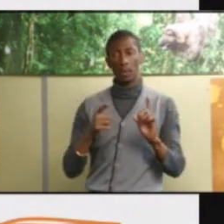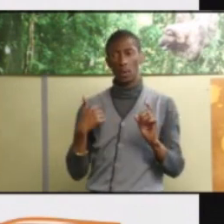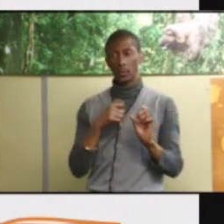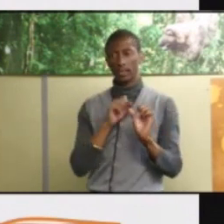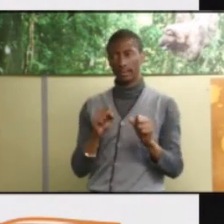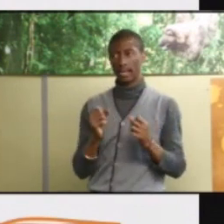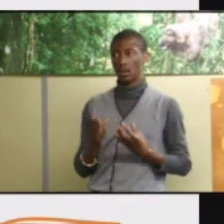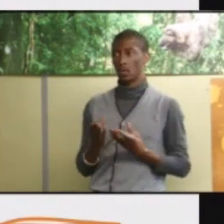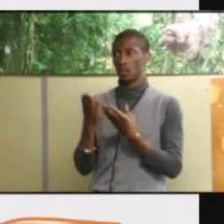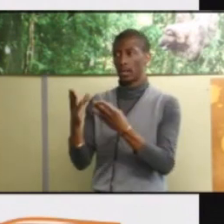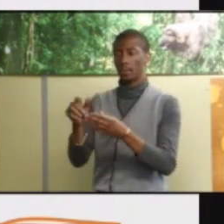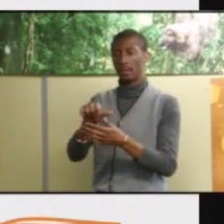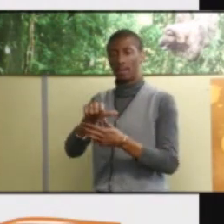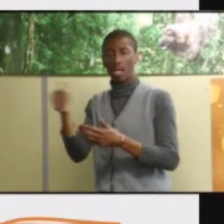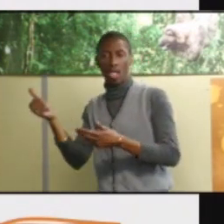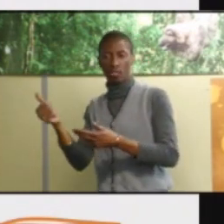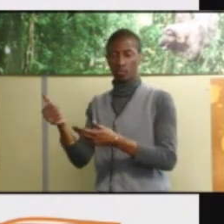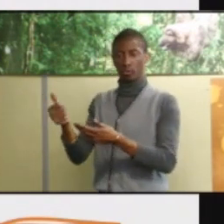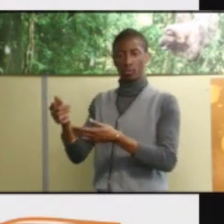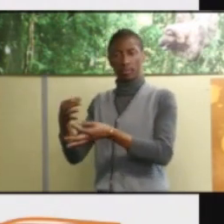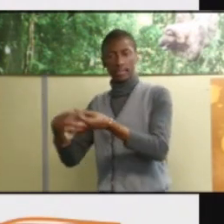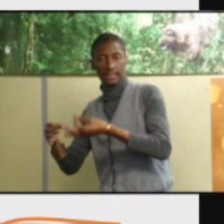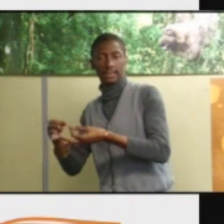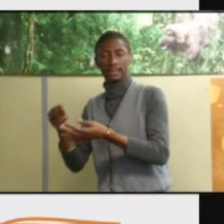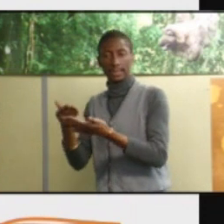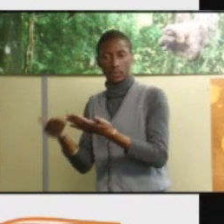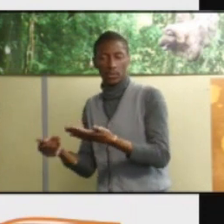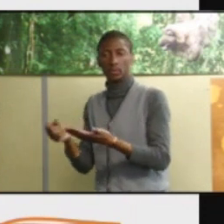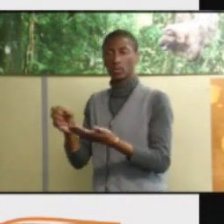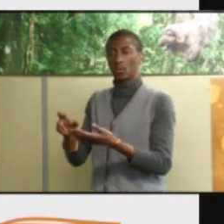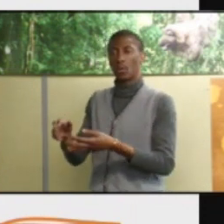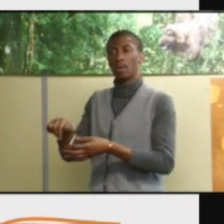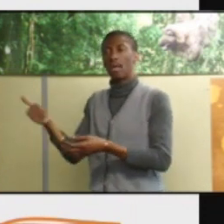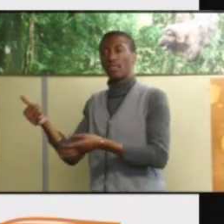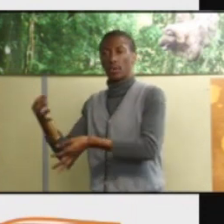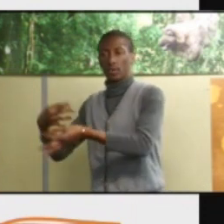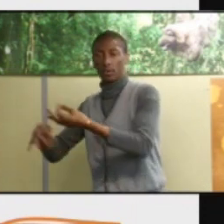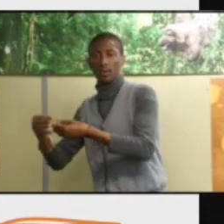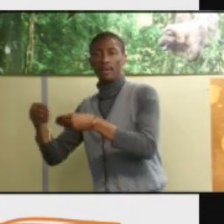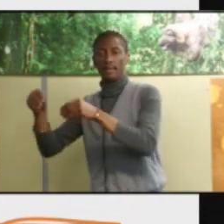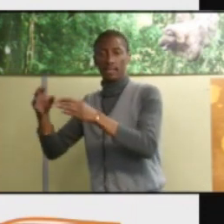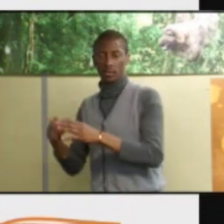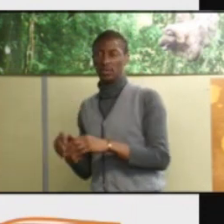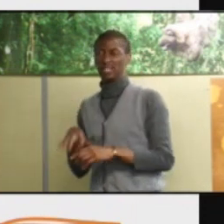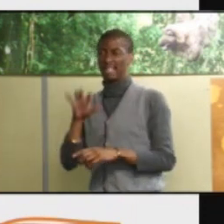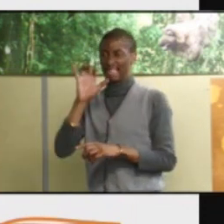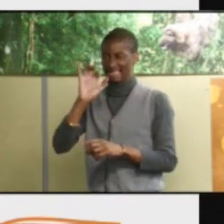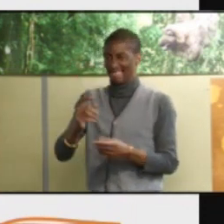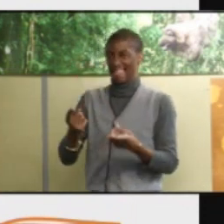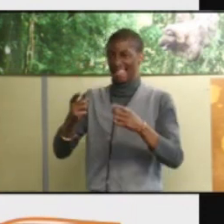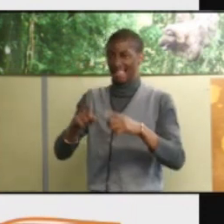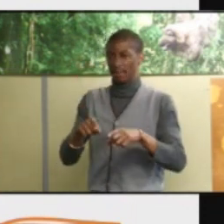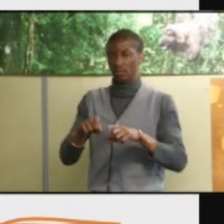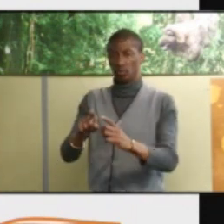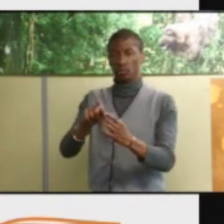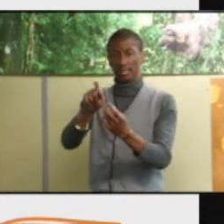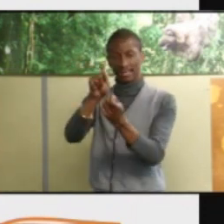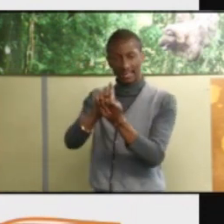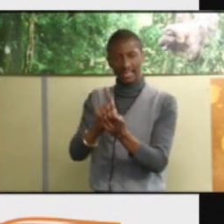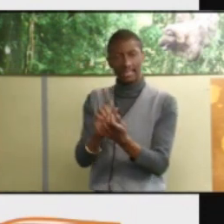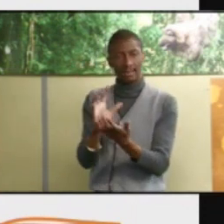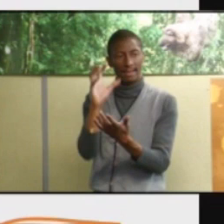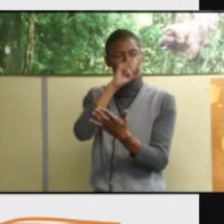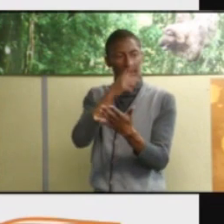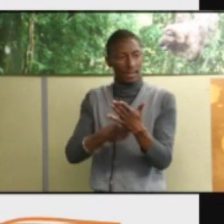alternate materials or alternate vendors. And that typically happens at this detailed estimating phase, maybe at